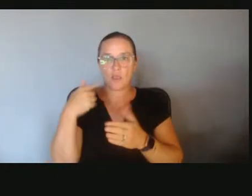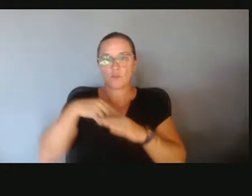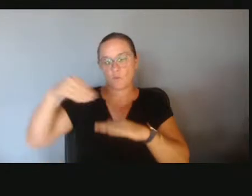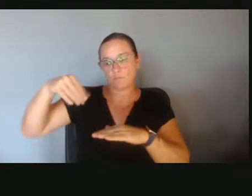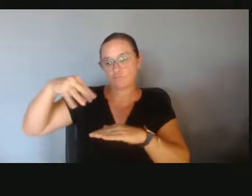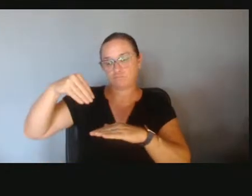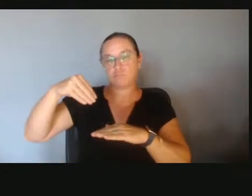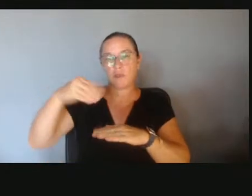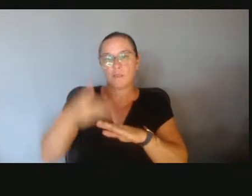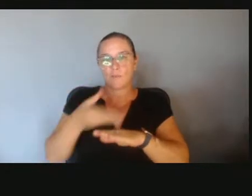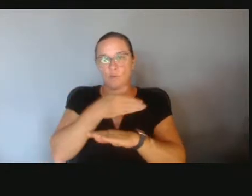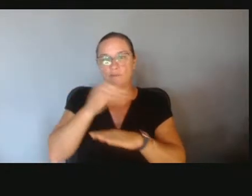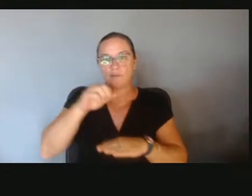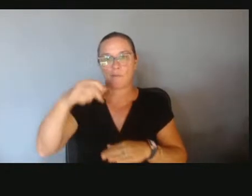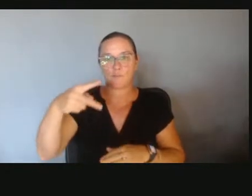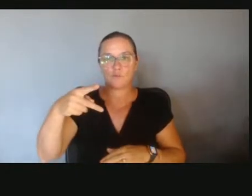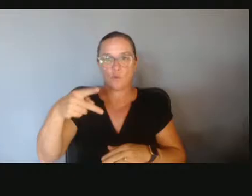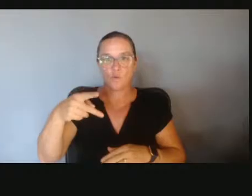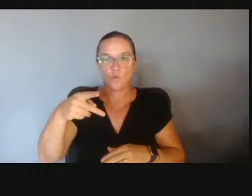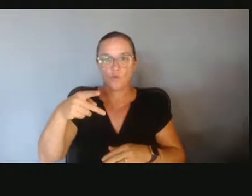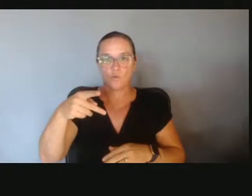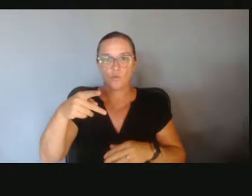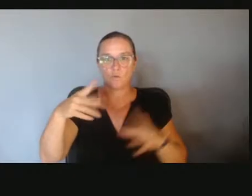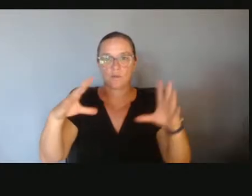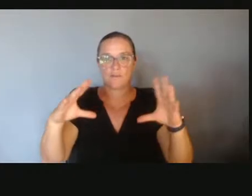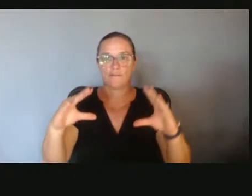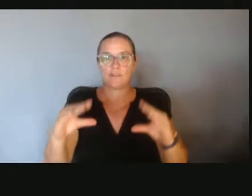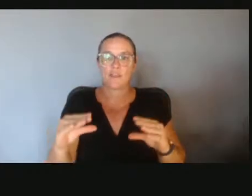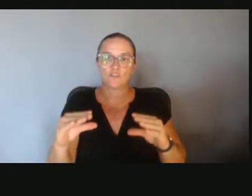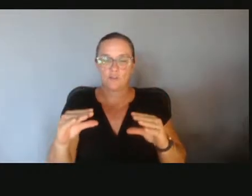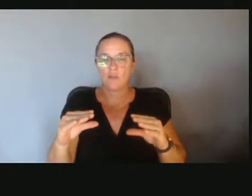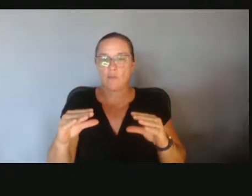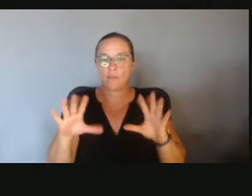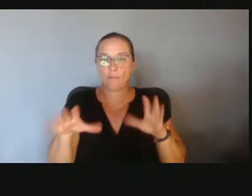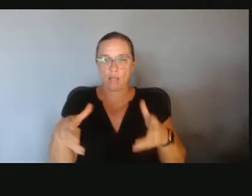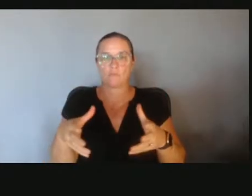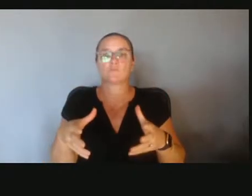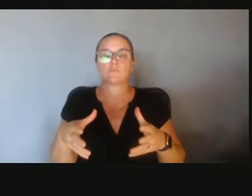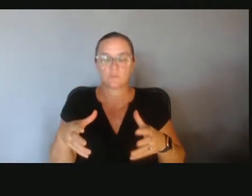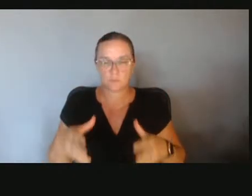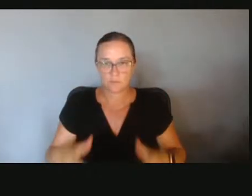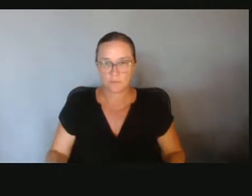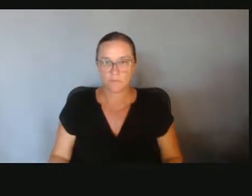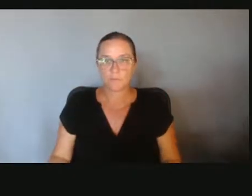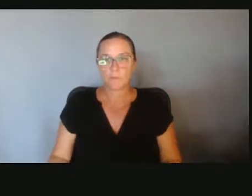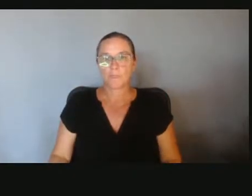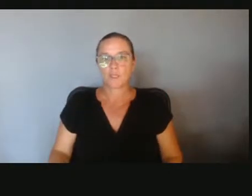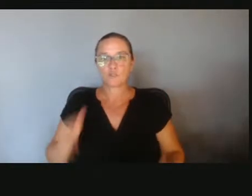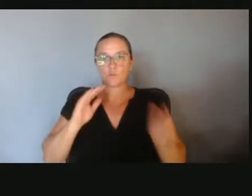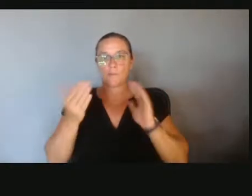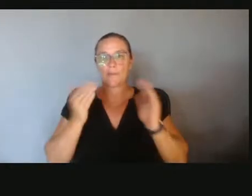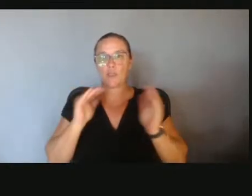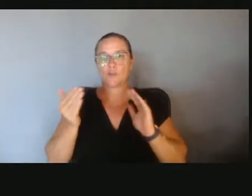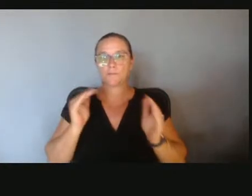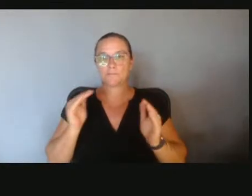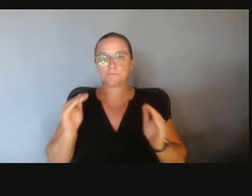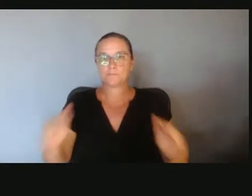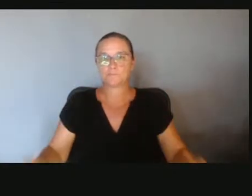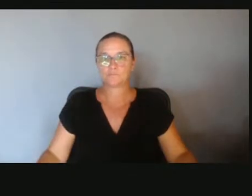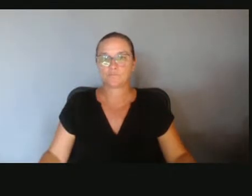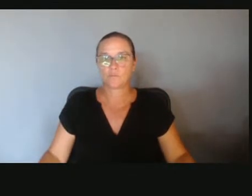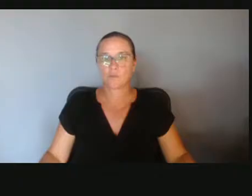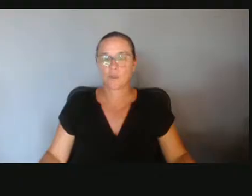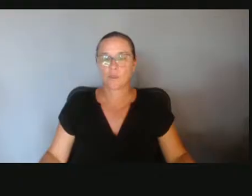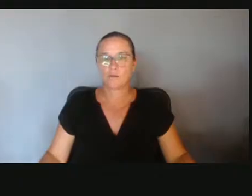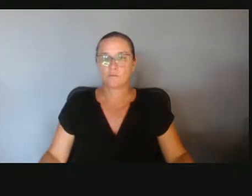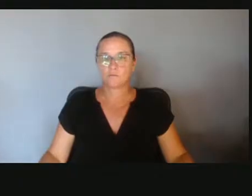previous episode's deflationary pulse. Right, so to compare it, there's kind of a lot to point out there, but